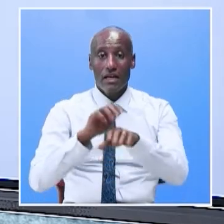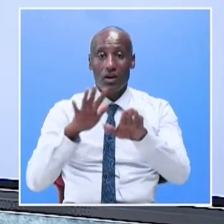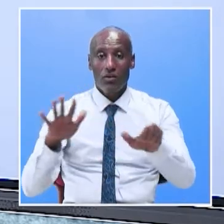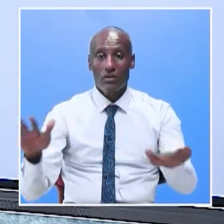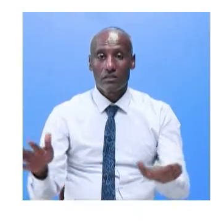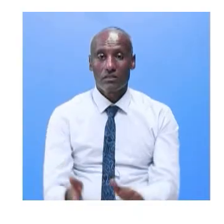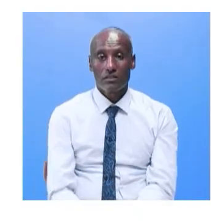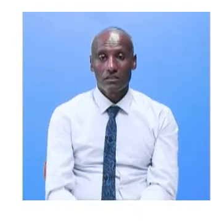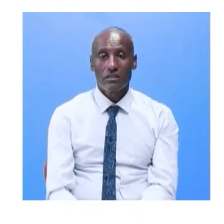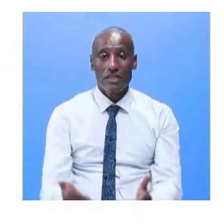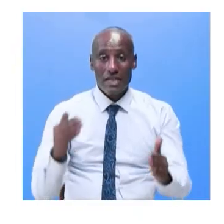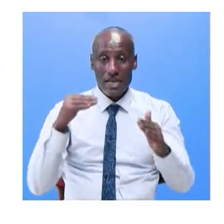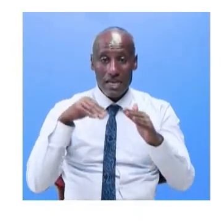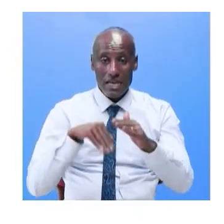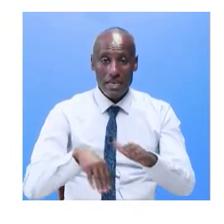in ground.